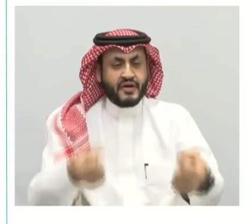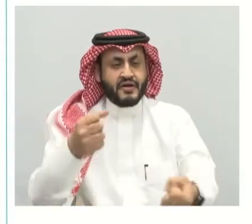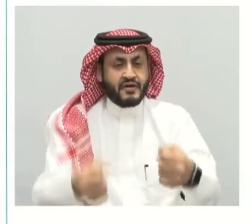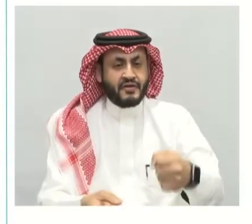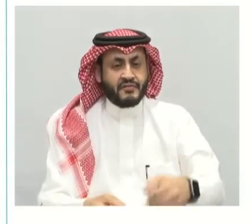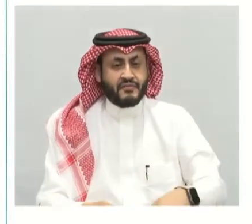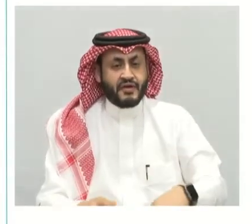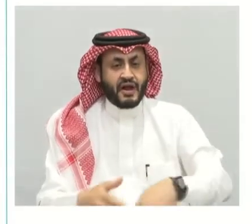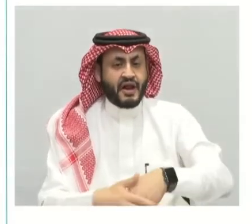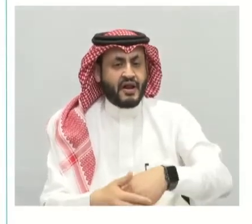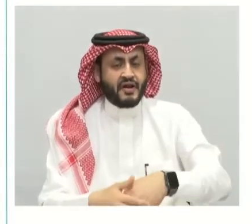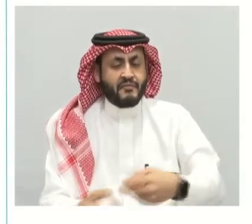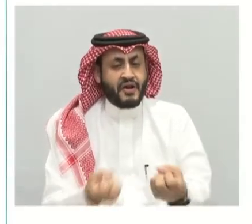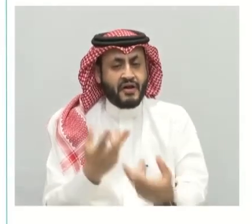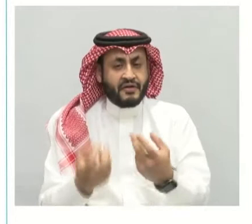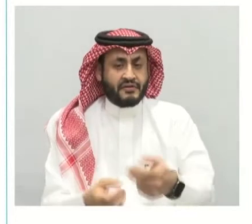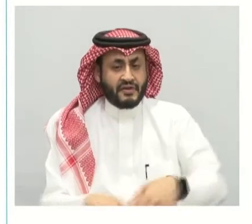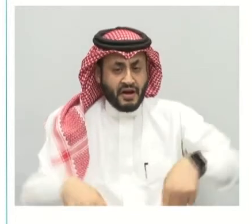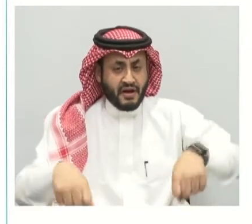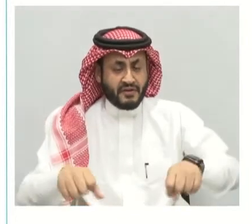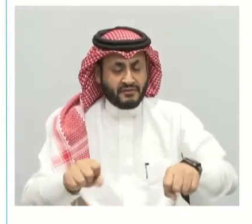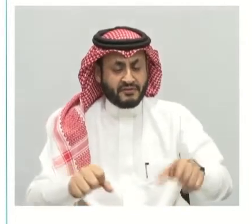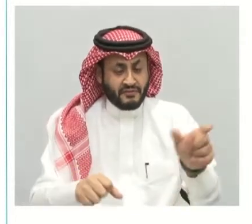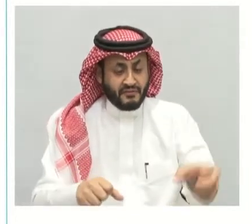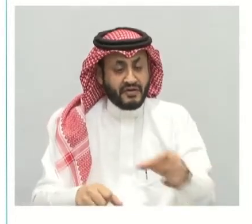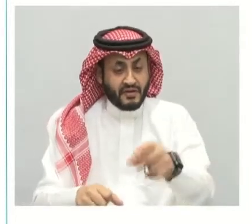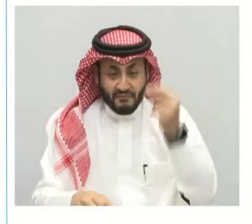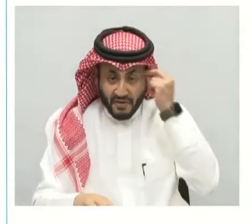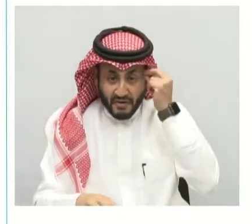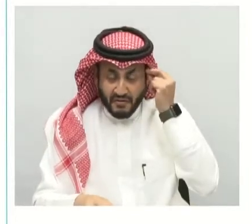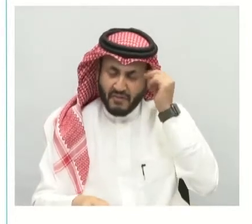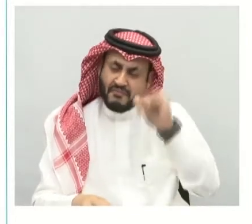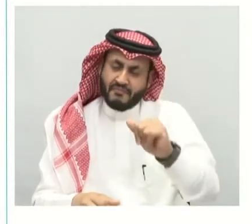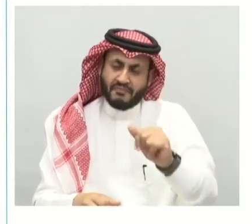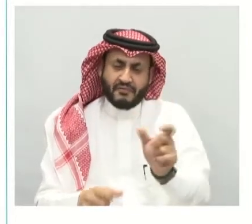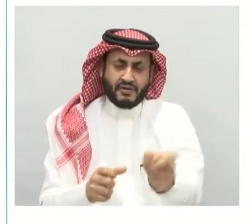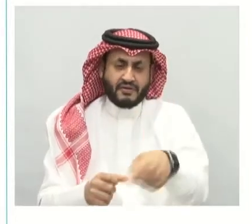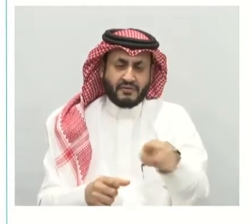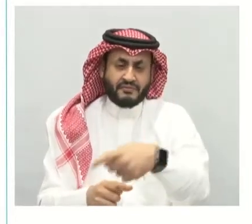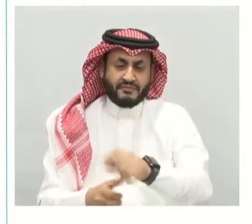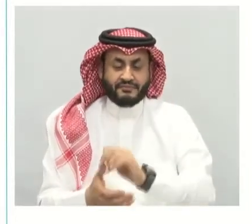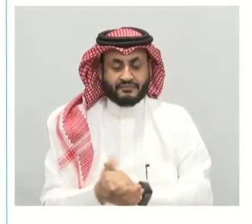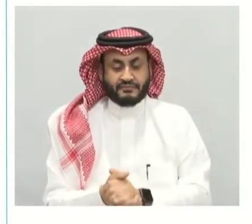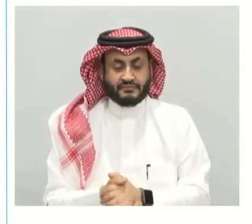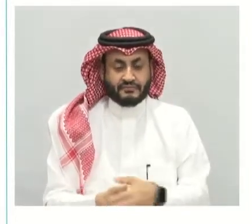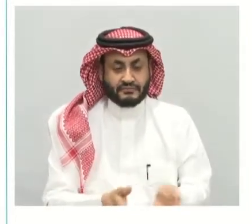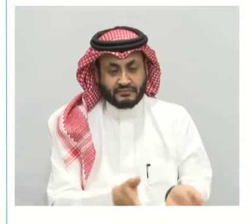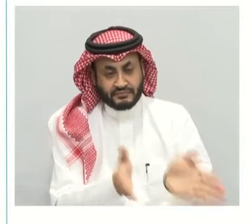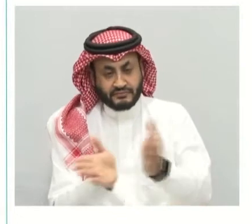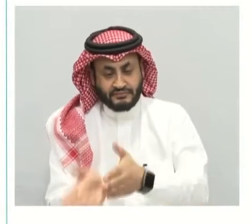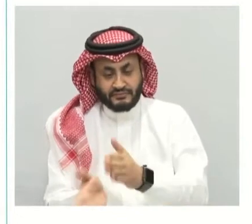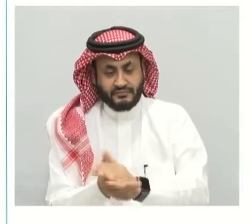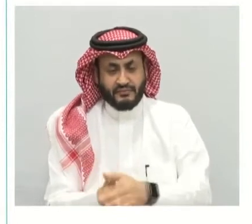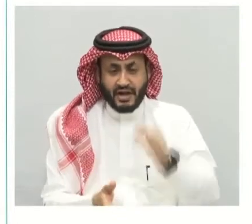playing basketball, cooking, riding motorcycle, using a laptop, and so on. Also, we have a